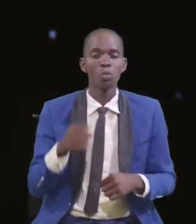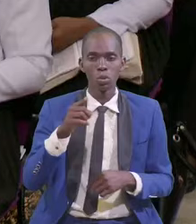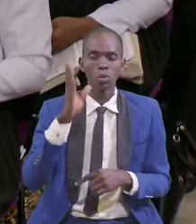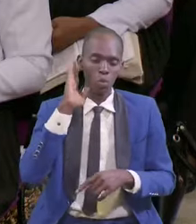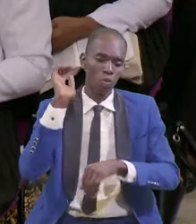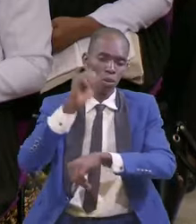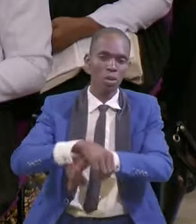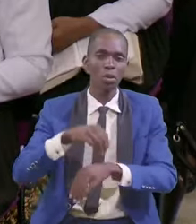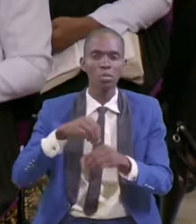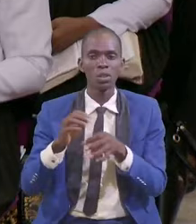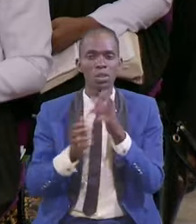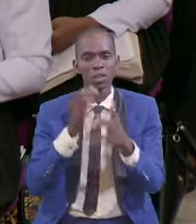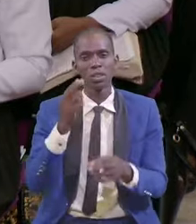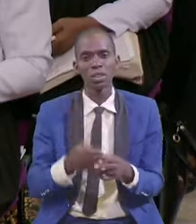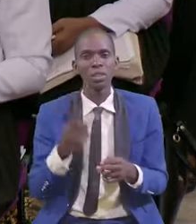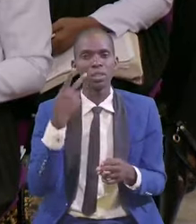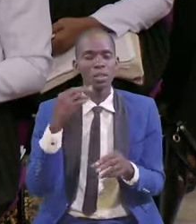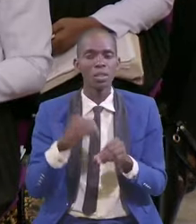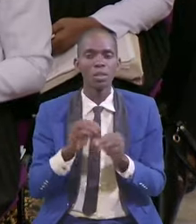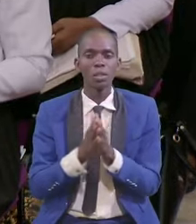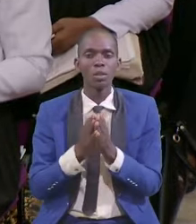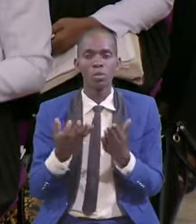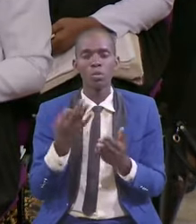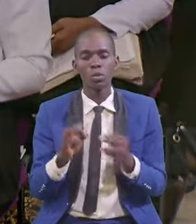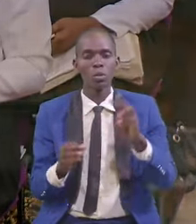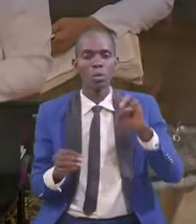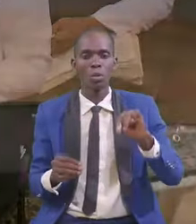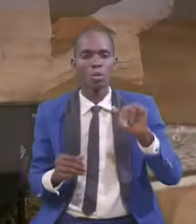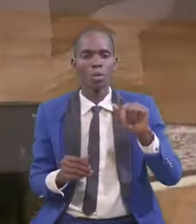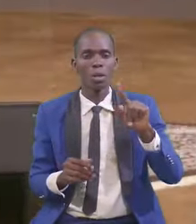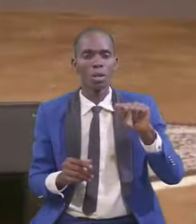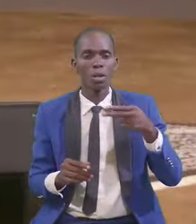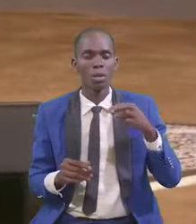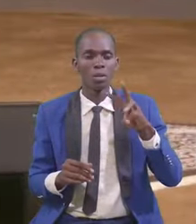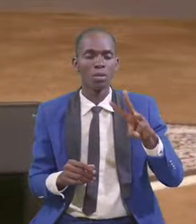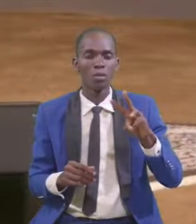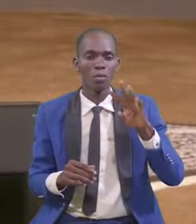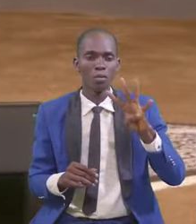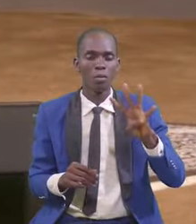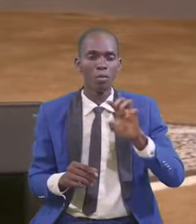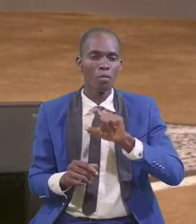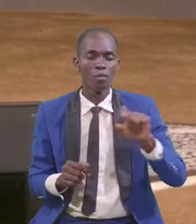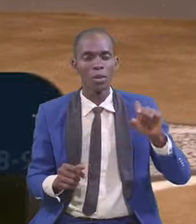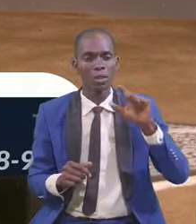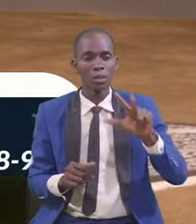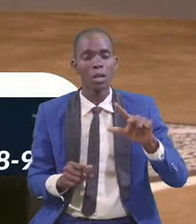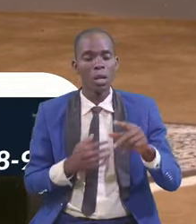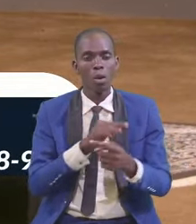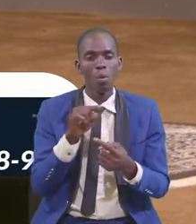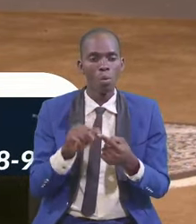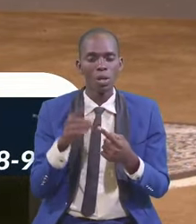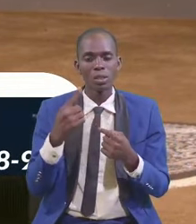overcome we're looking at Matthew chap 4 and I'm reading from verse three and when the